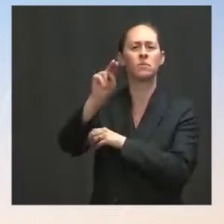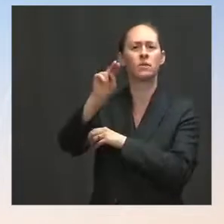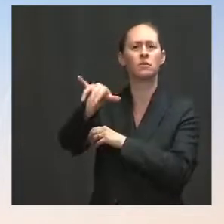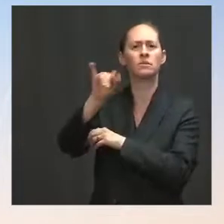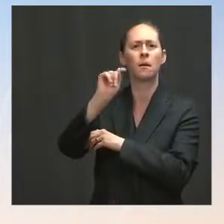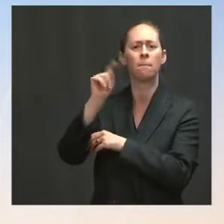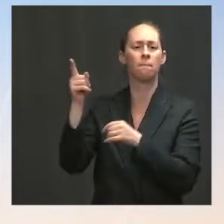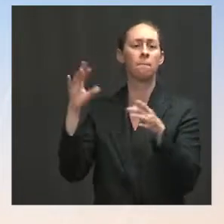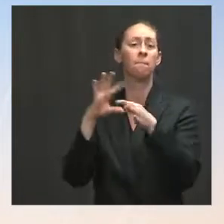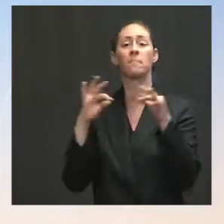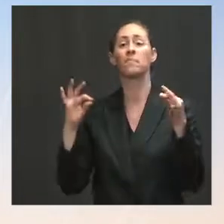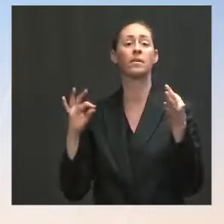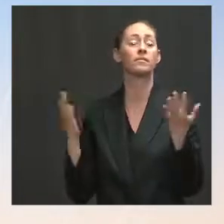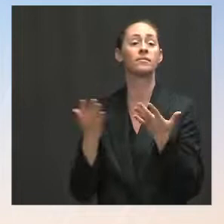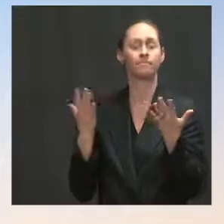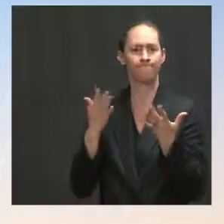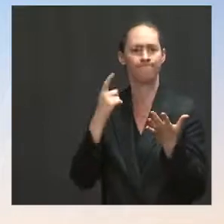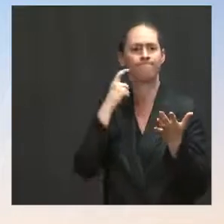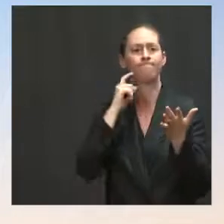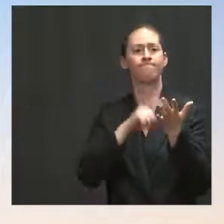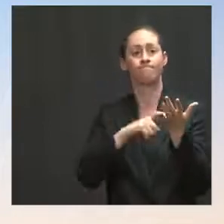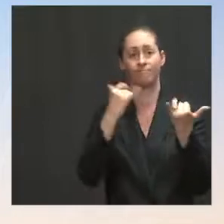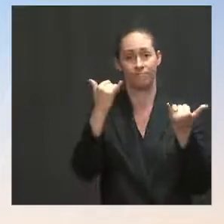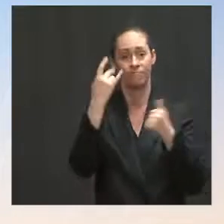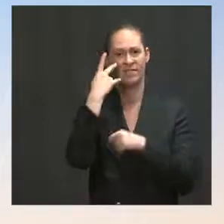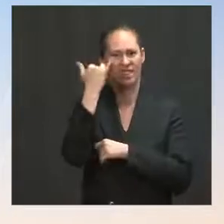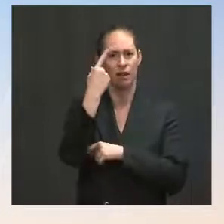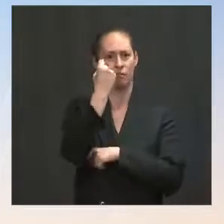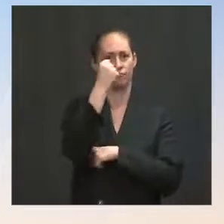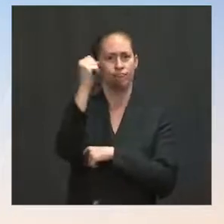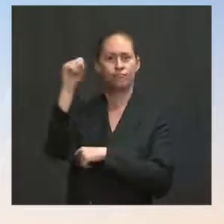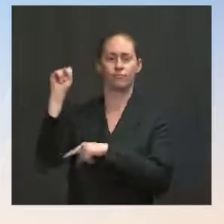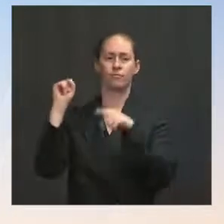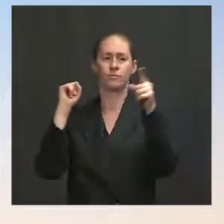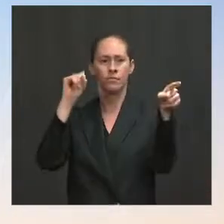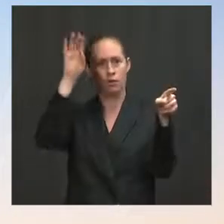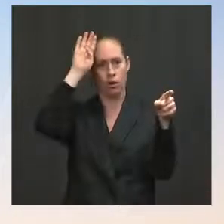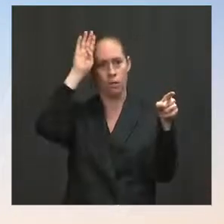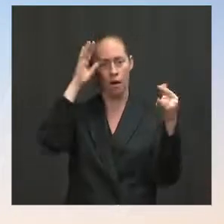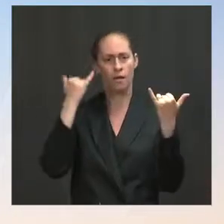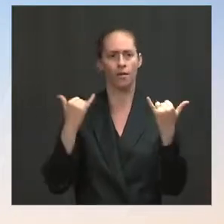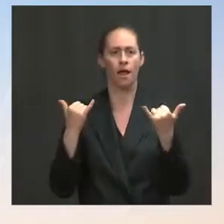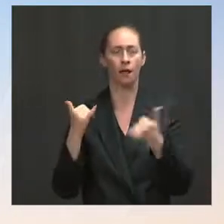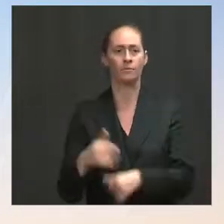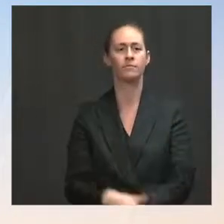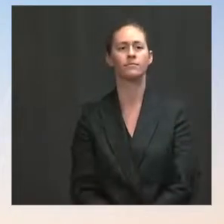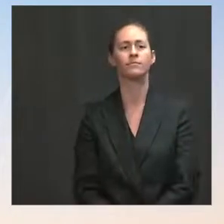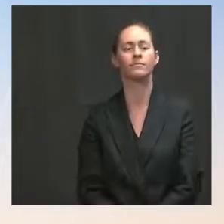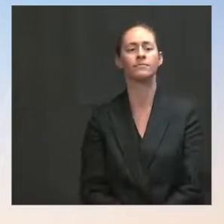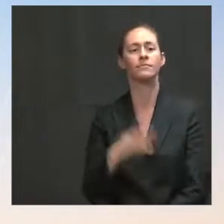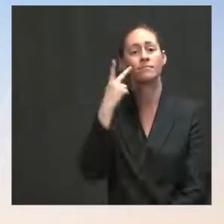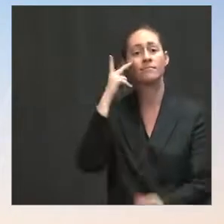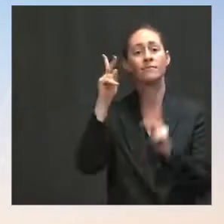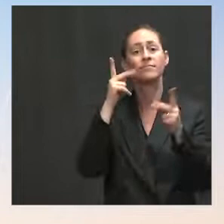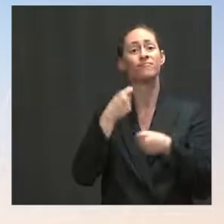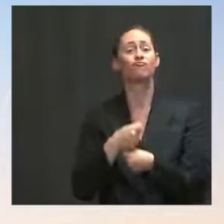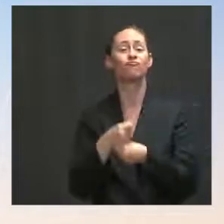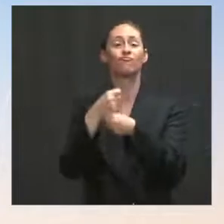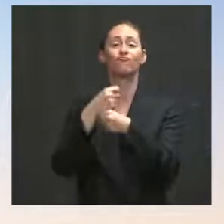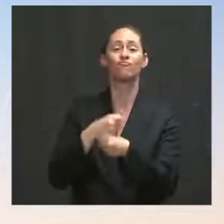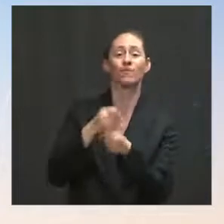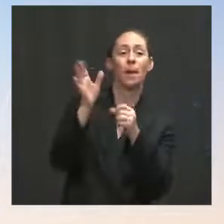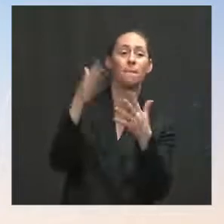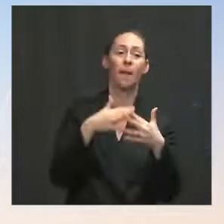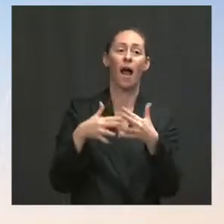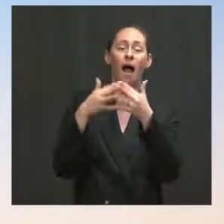Cuban protesters flying the American flag as a symbol for freedom. We saw it in Hong Kong as well. So does the administration